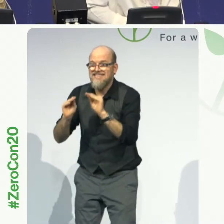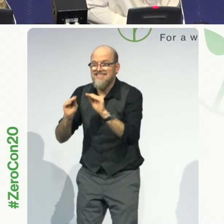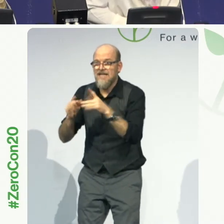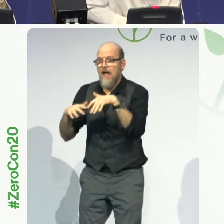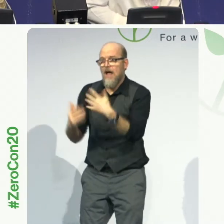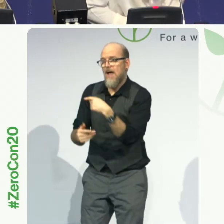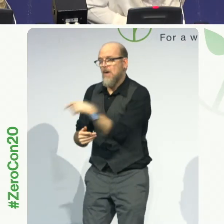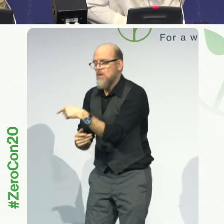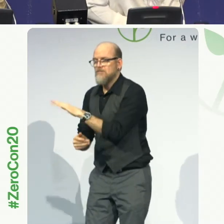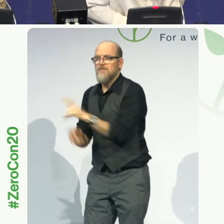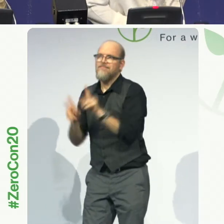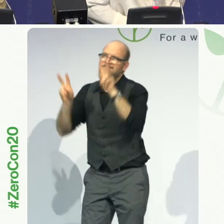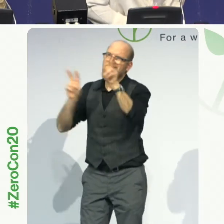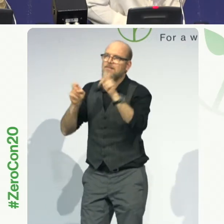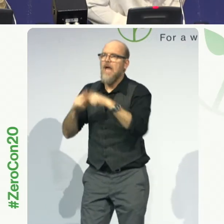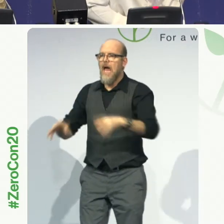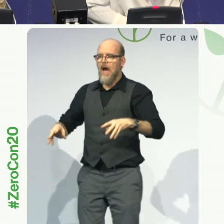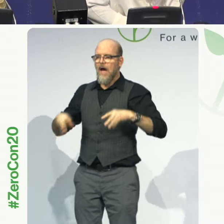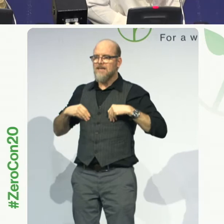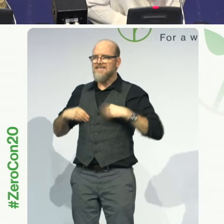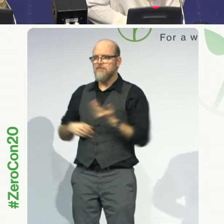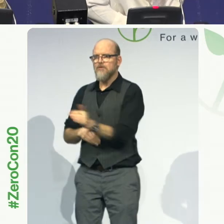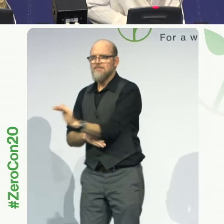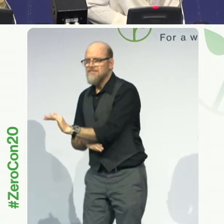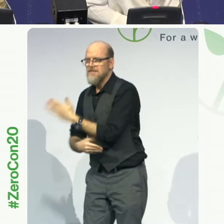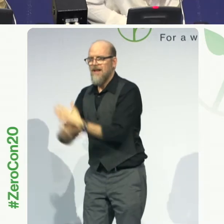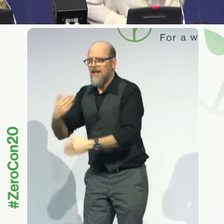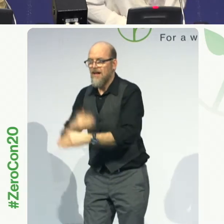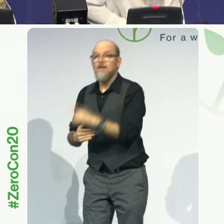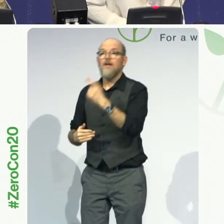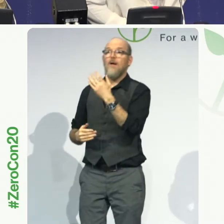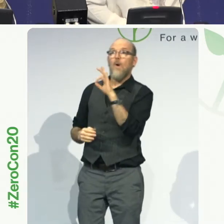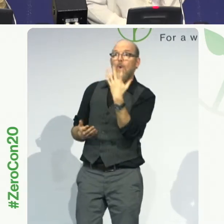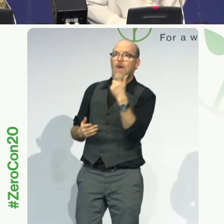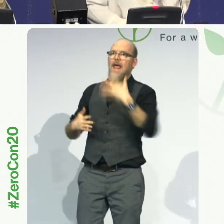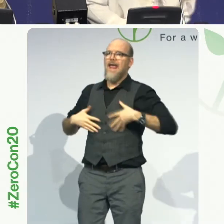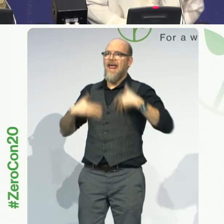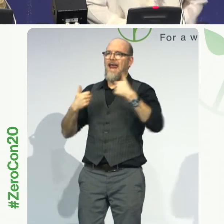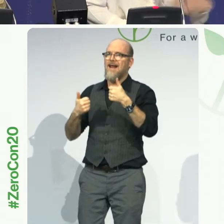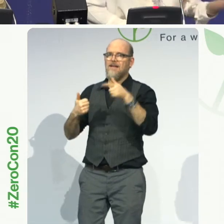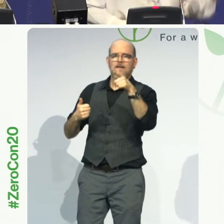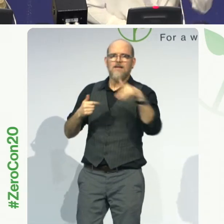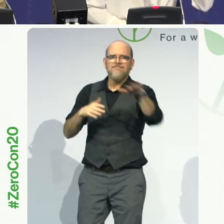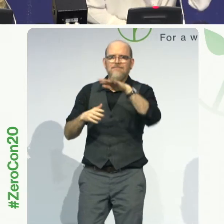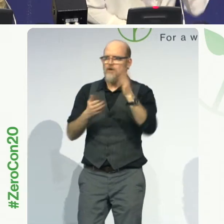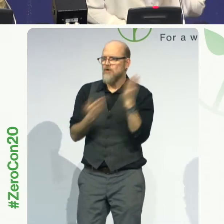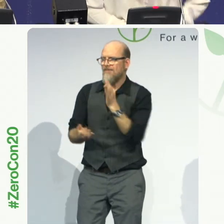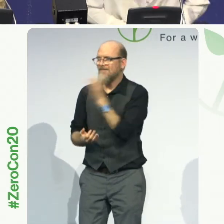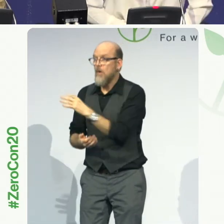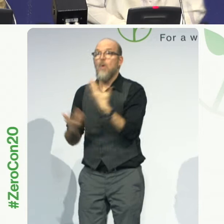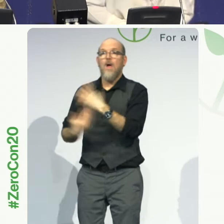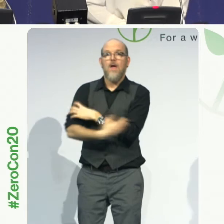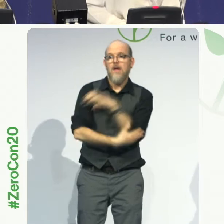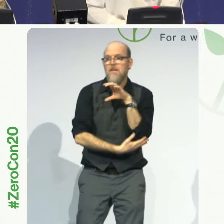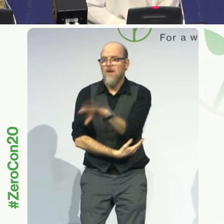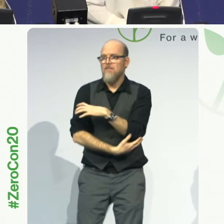mental health, and start to create a pathway towards empowerment. I think it's important to mention that our work with parents and families of